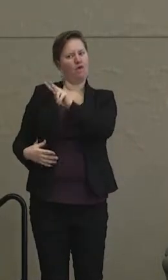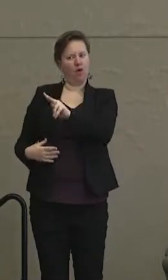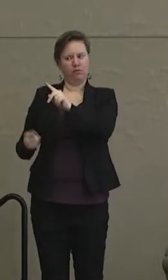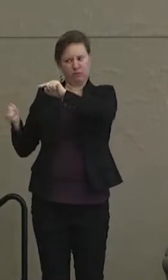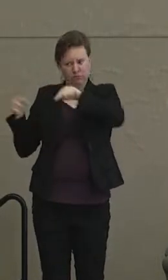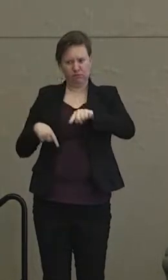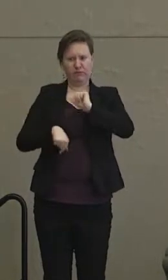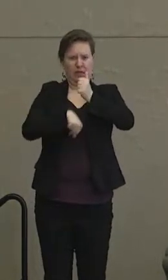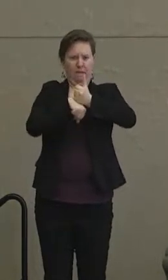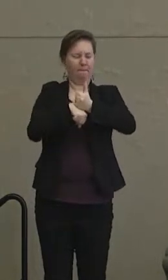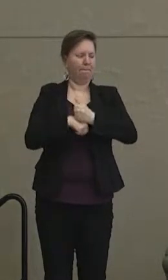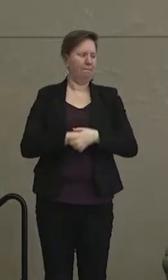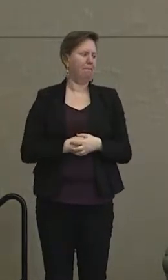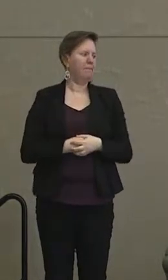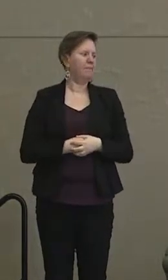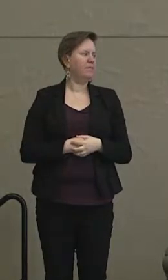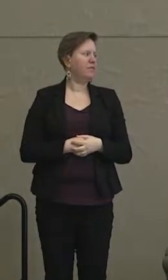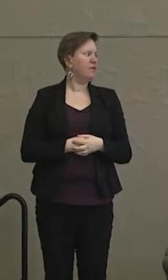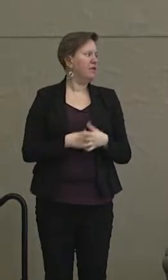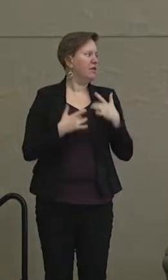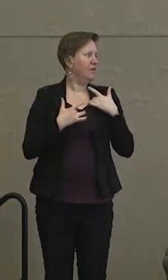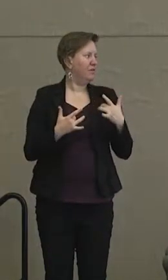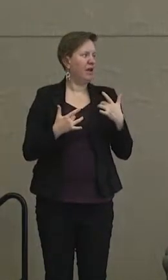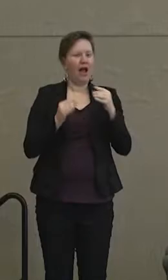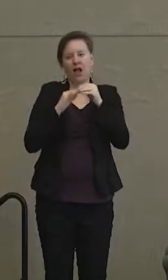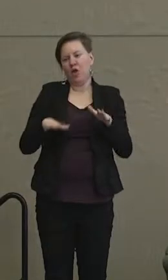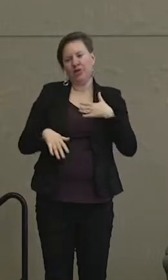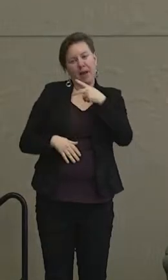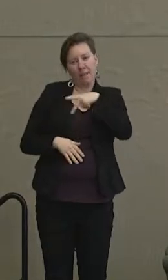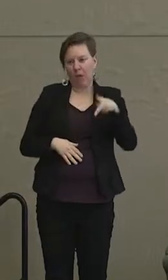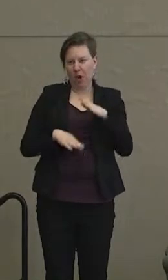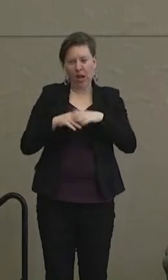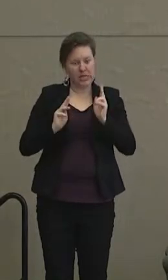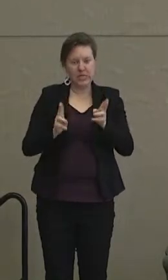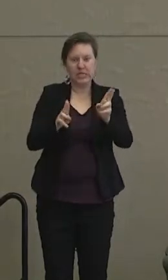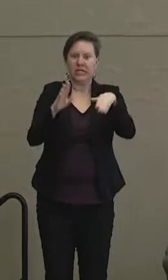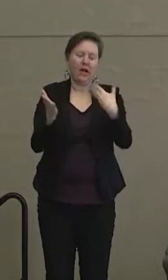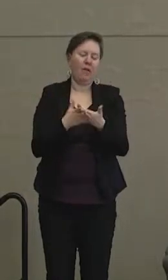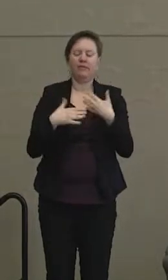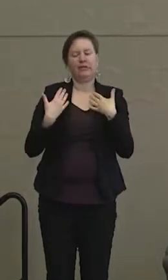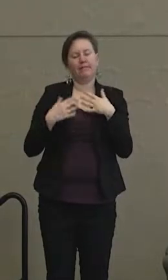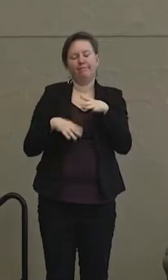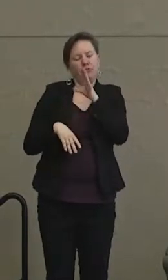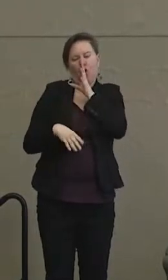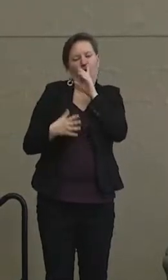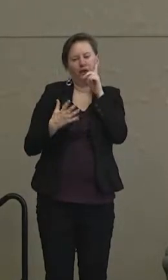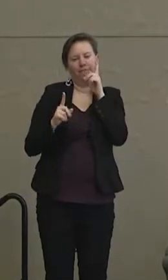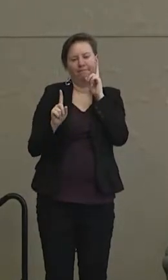happen. As usual, I lost my PowerPoint on the way, so I'm just gonna talk through this.